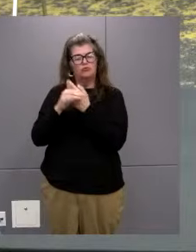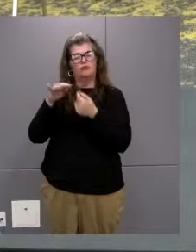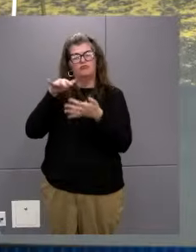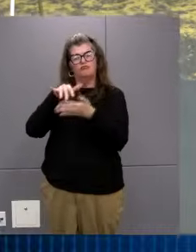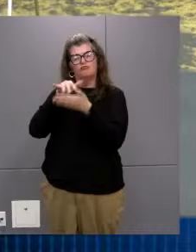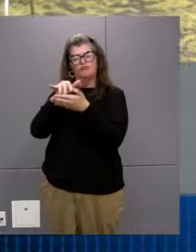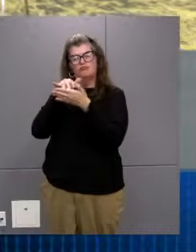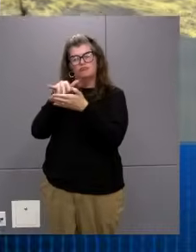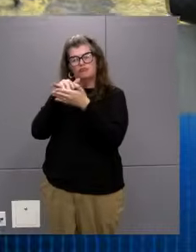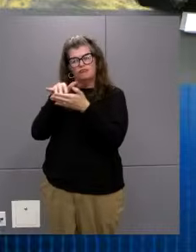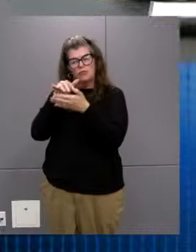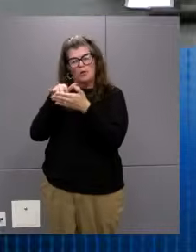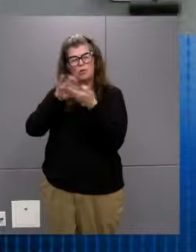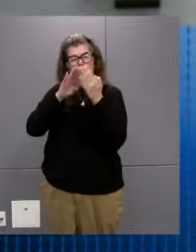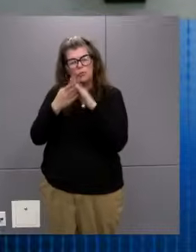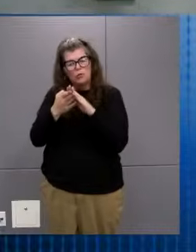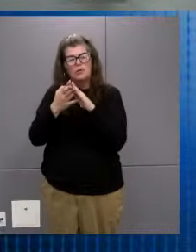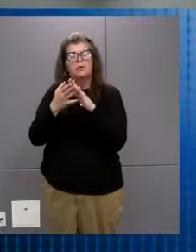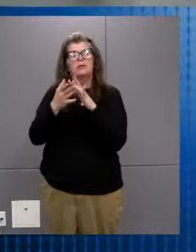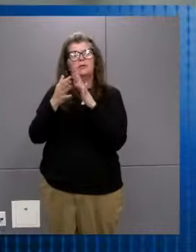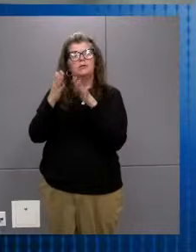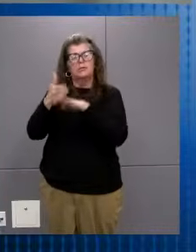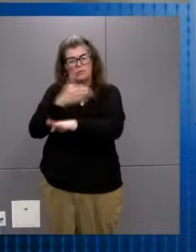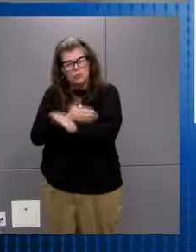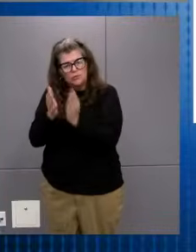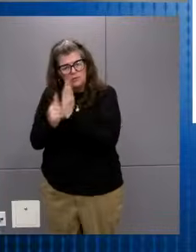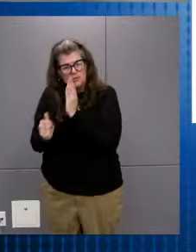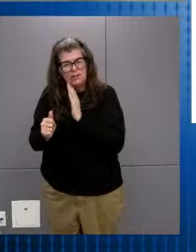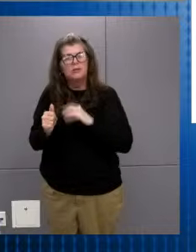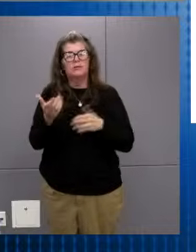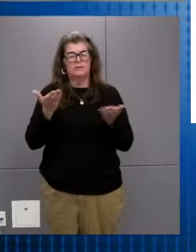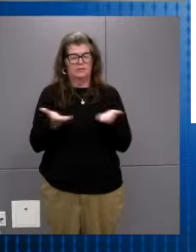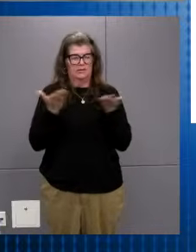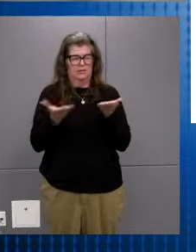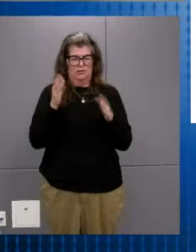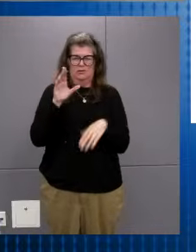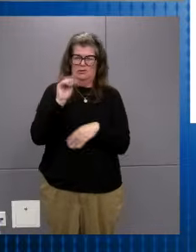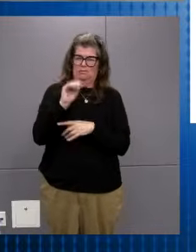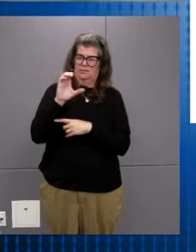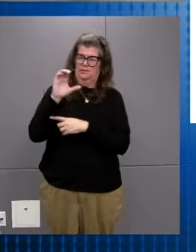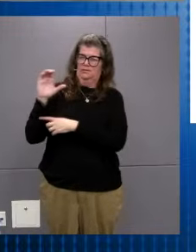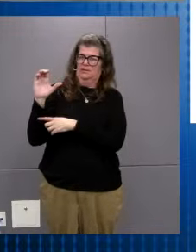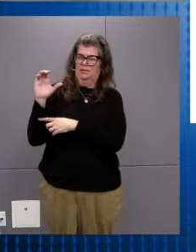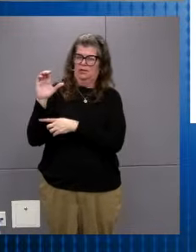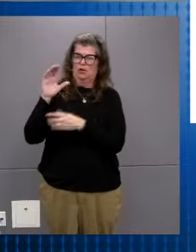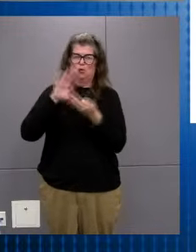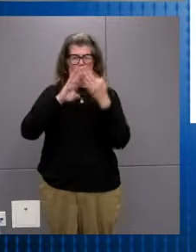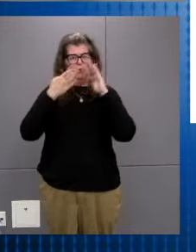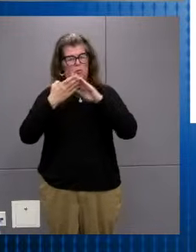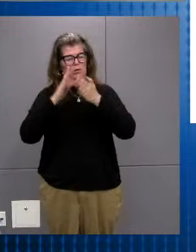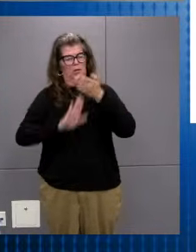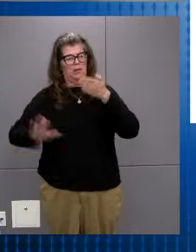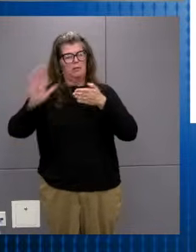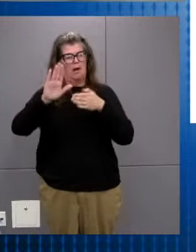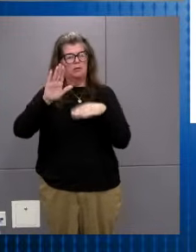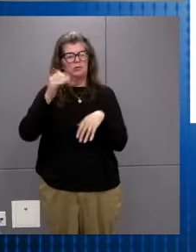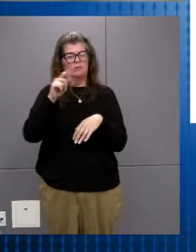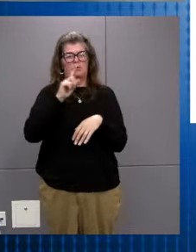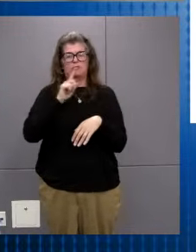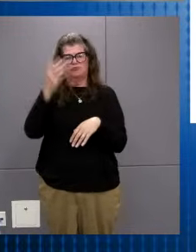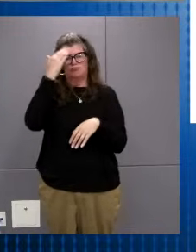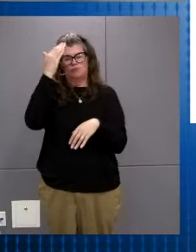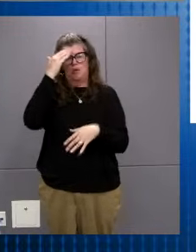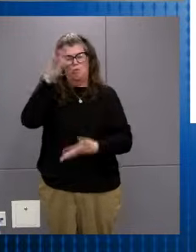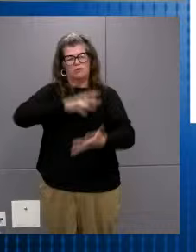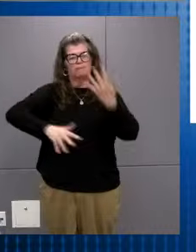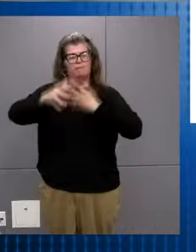about the outside community. We are a community college, so it makes sense for them to know what is going on in terms of Flint and Genesee County.